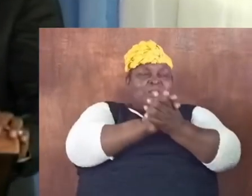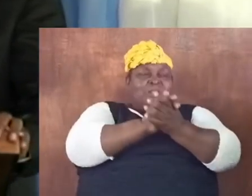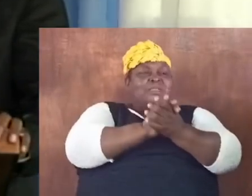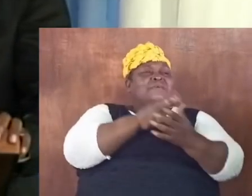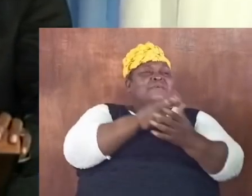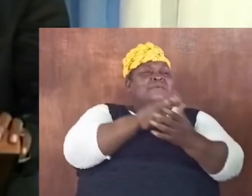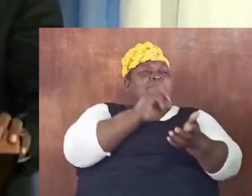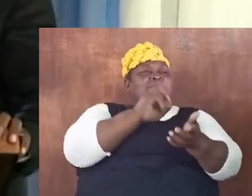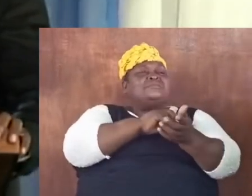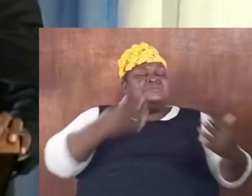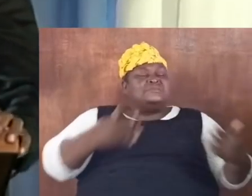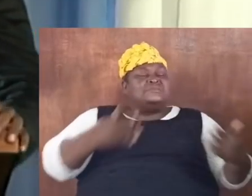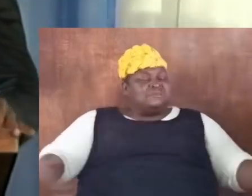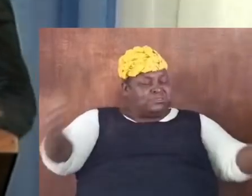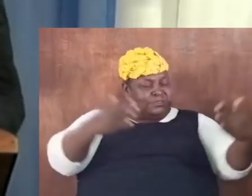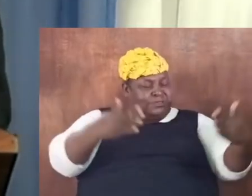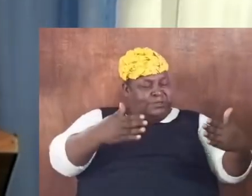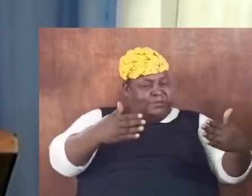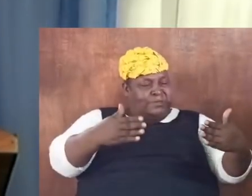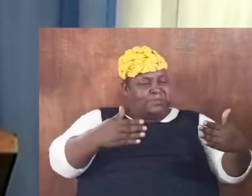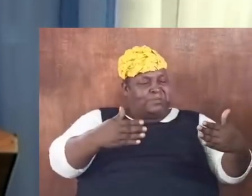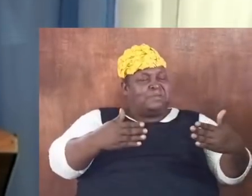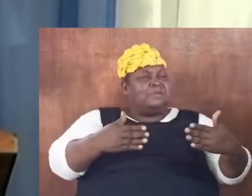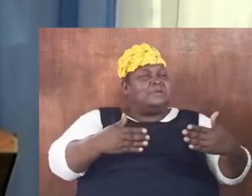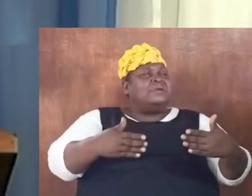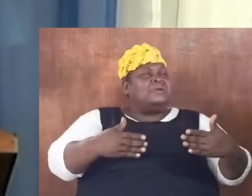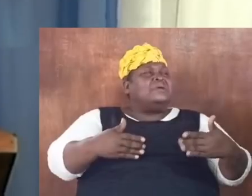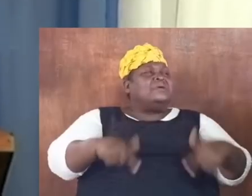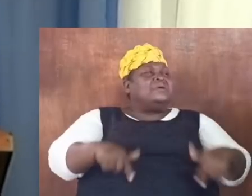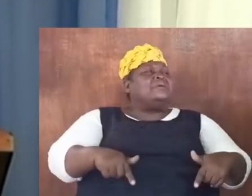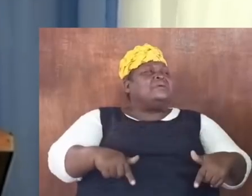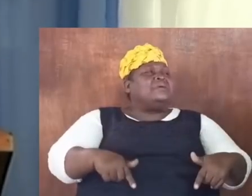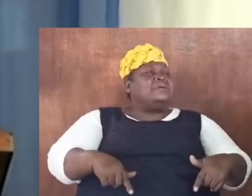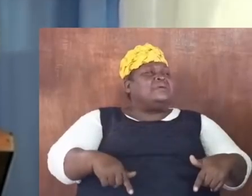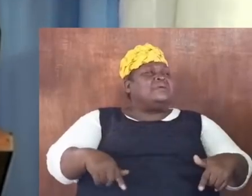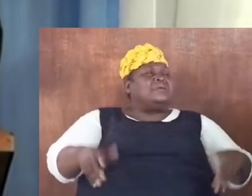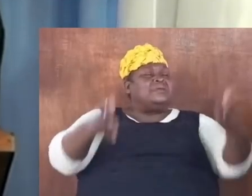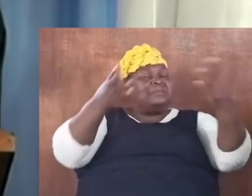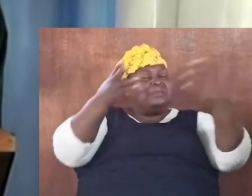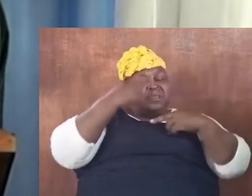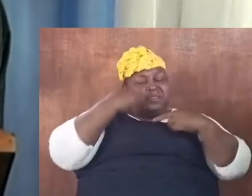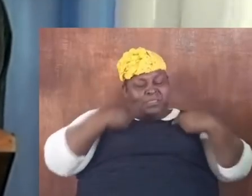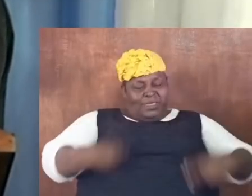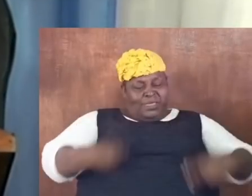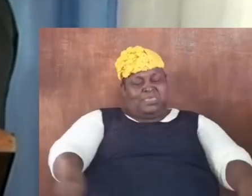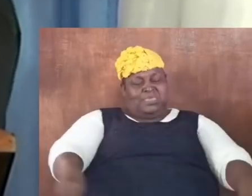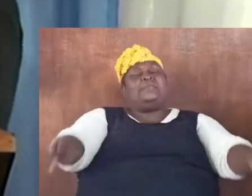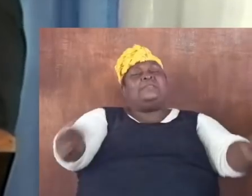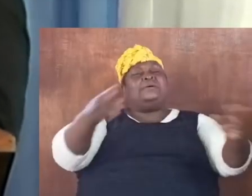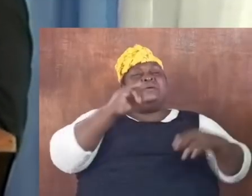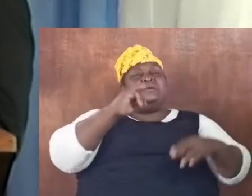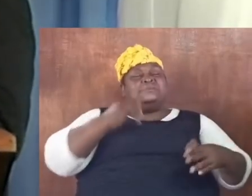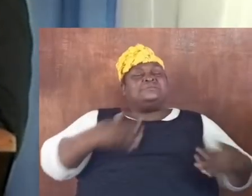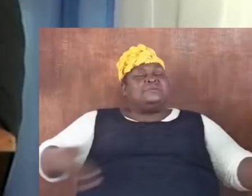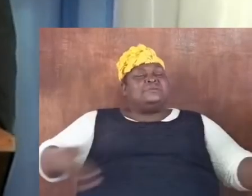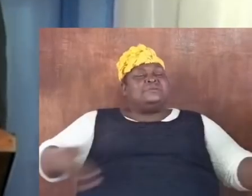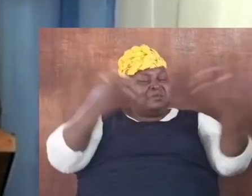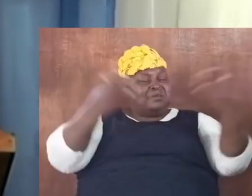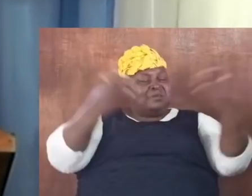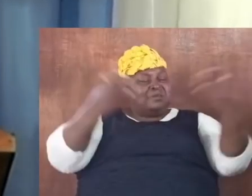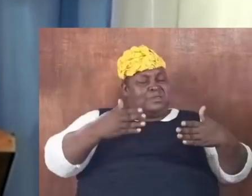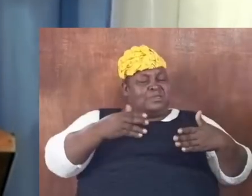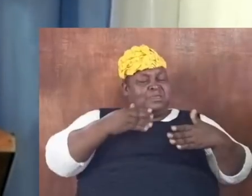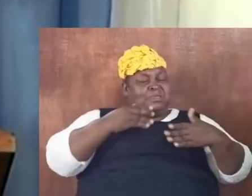now? Anybody need a touch from the hands of the healer himself? Anybody need